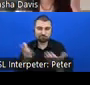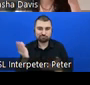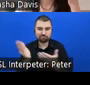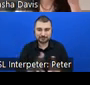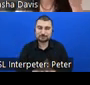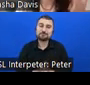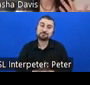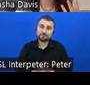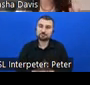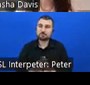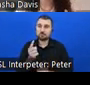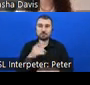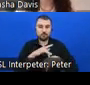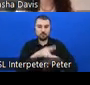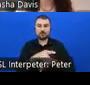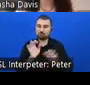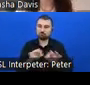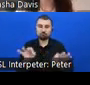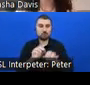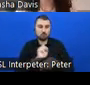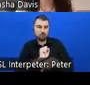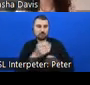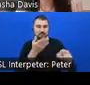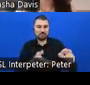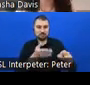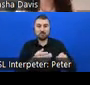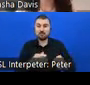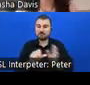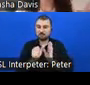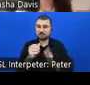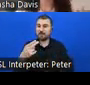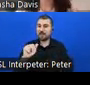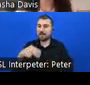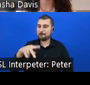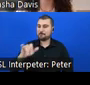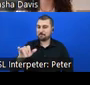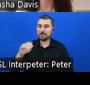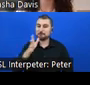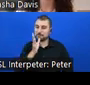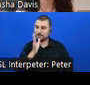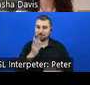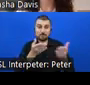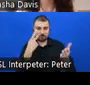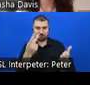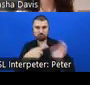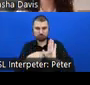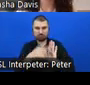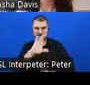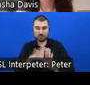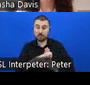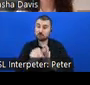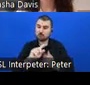One of these early key works for Gross is the sculpture Happy Mother, which I'm showing in this photo here. It was sculpted